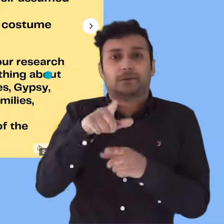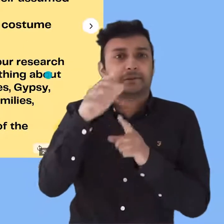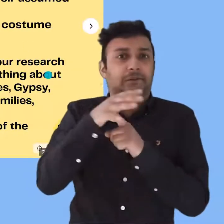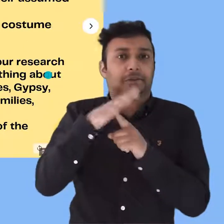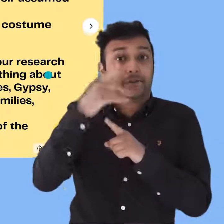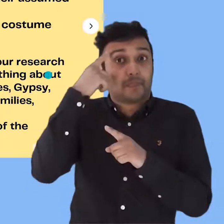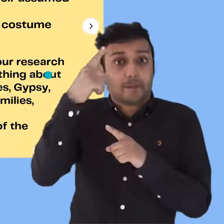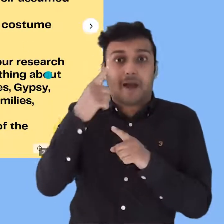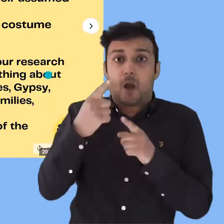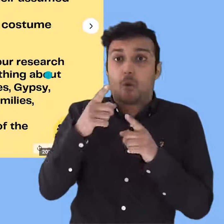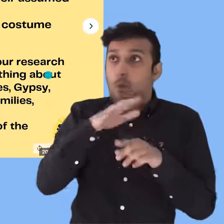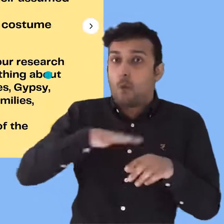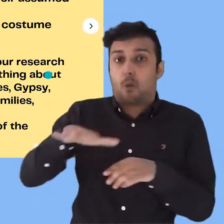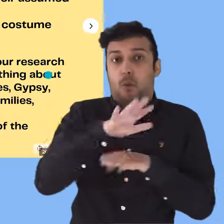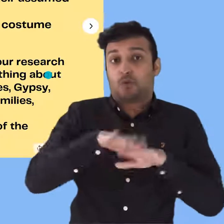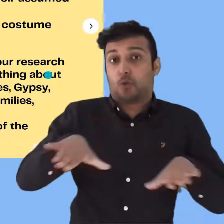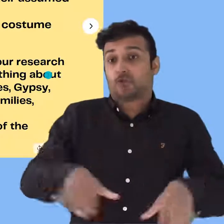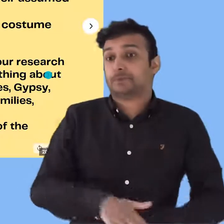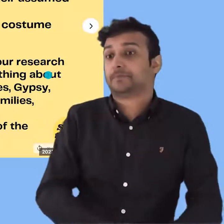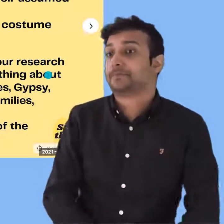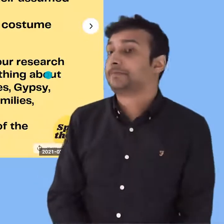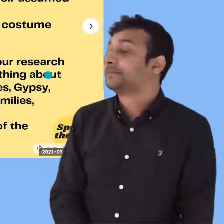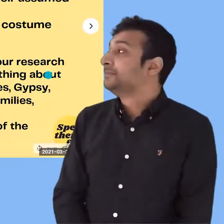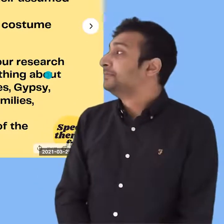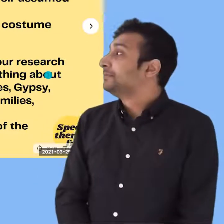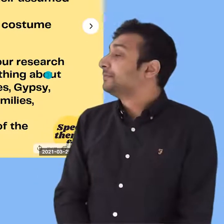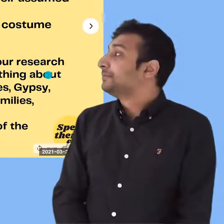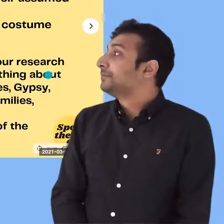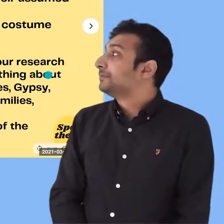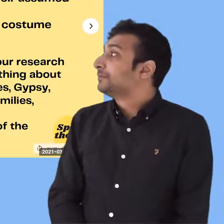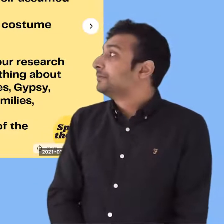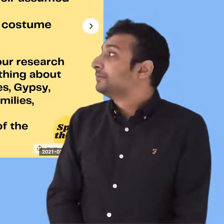Okay. So celebrating,